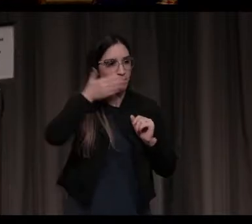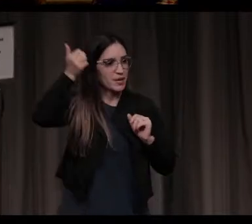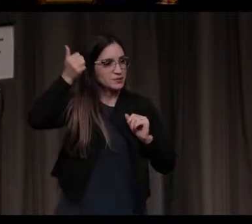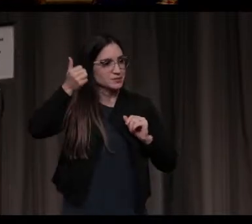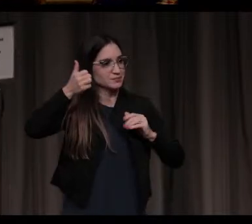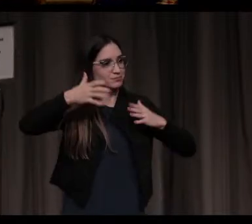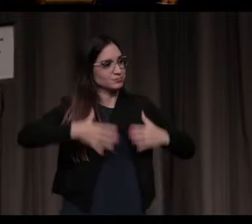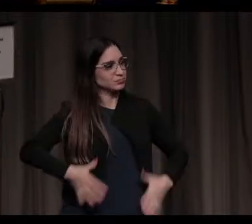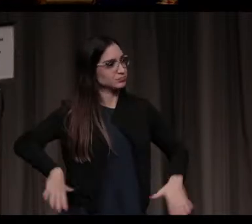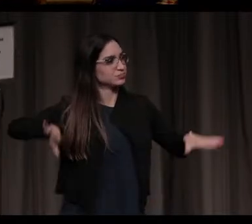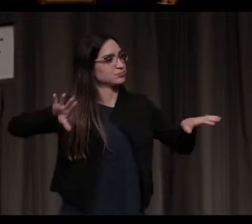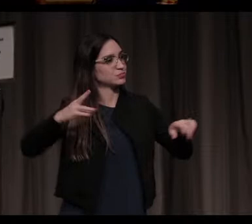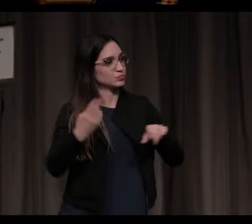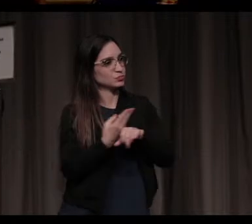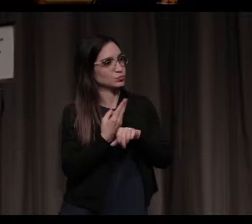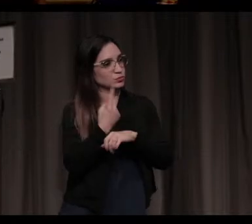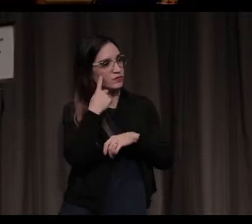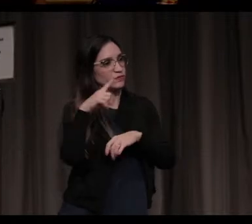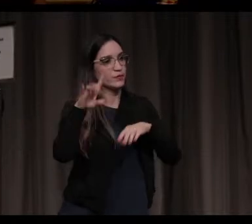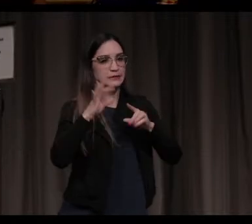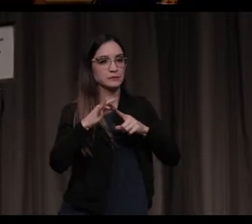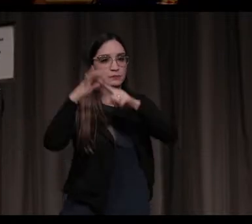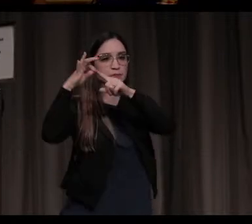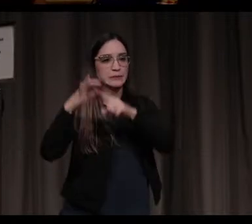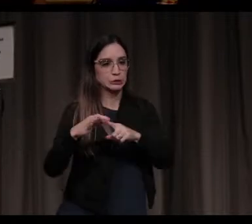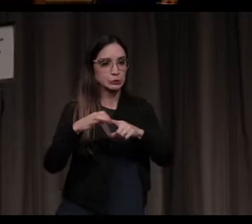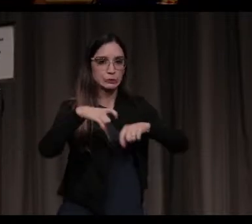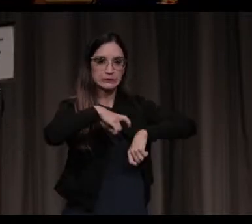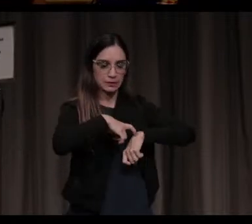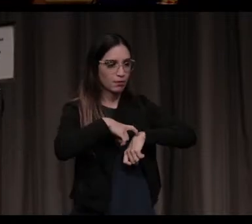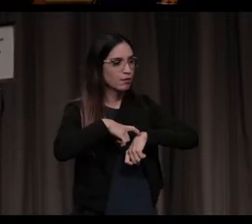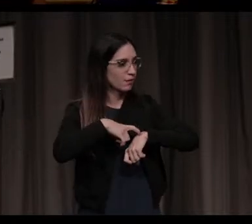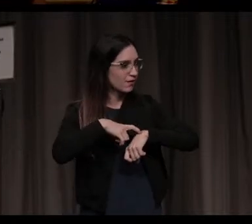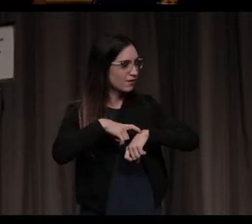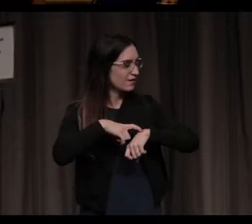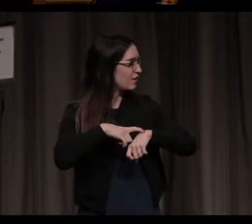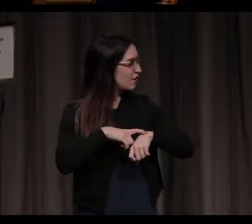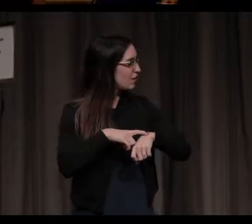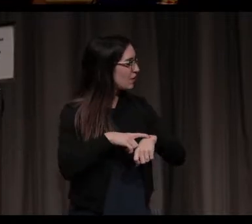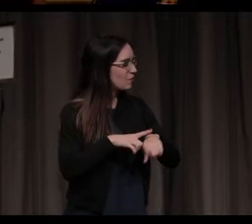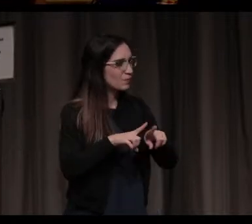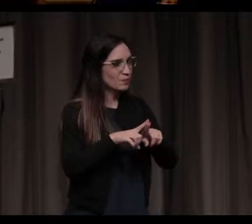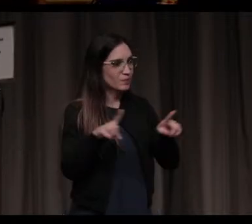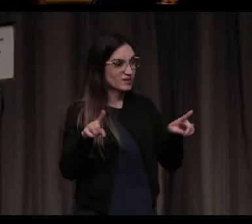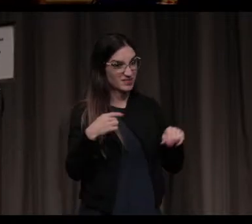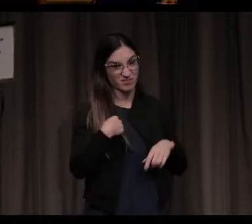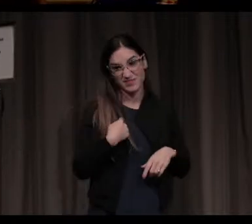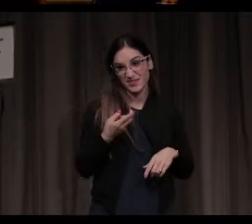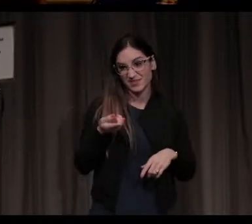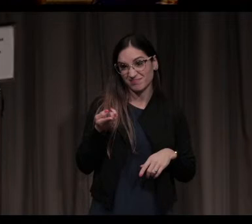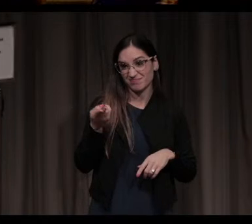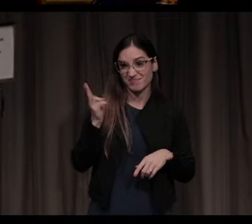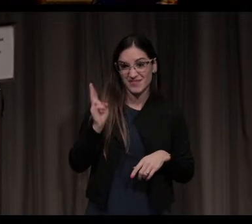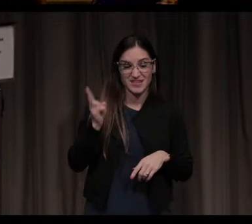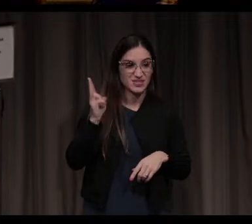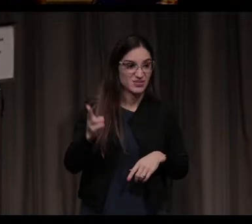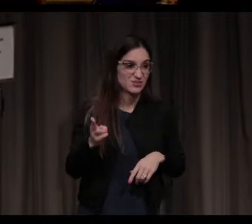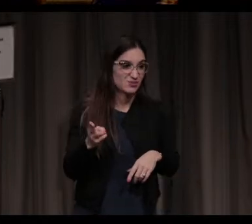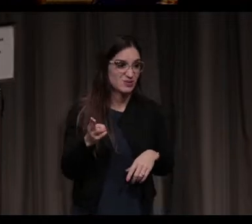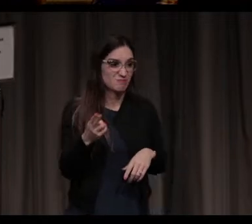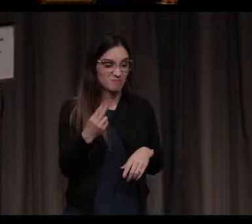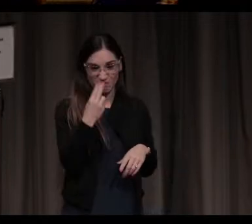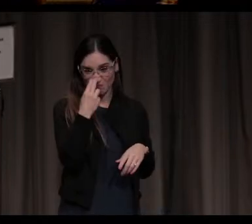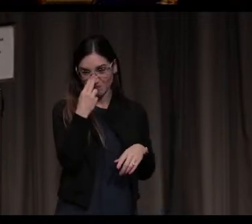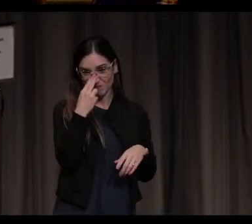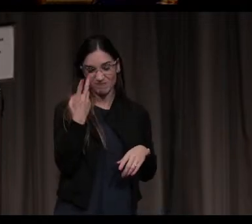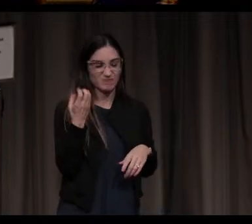to see everybody from all the other reses. Or even just something that I think is like, I, as an art history nerd, absolutely freak out about this, but my